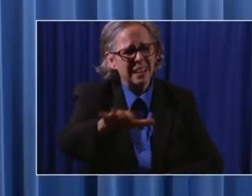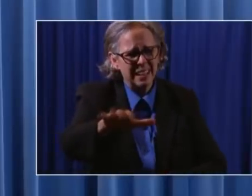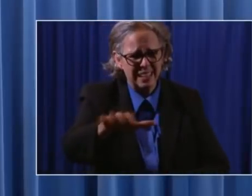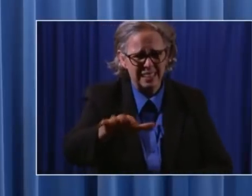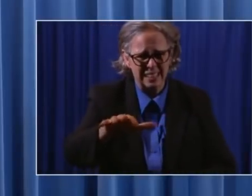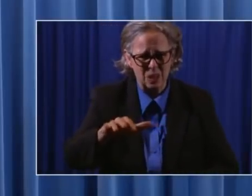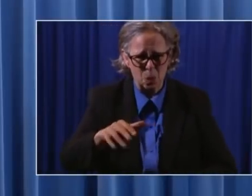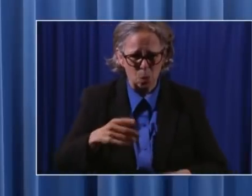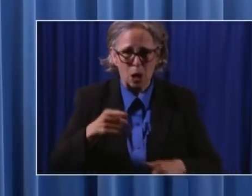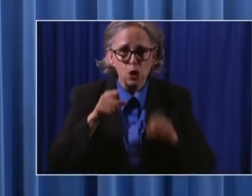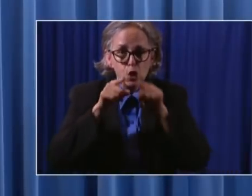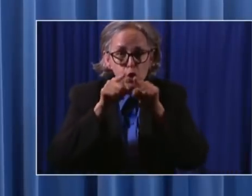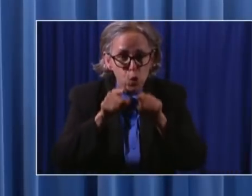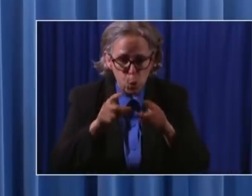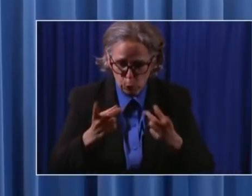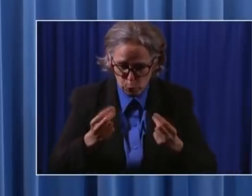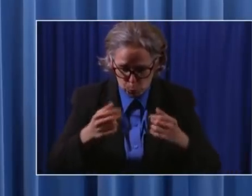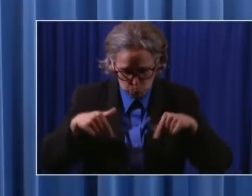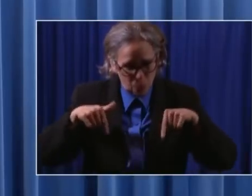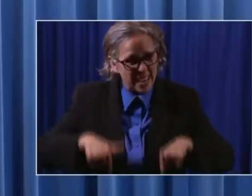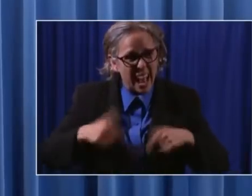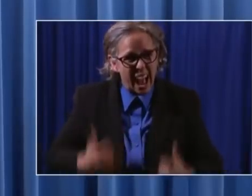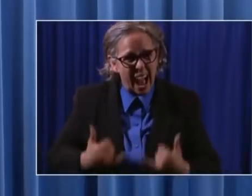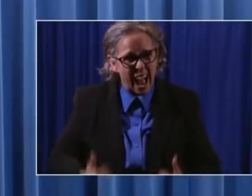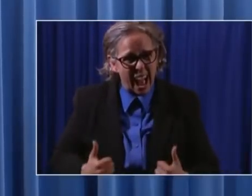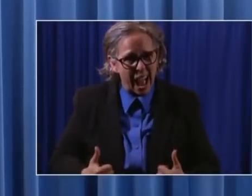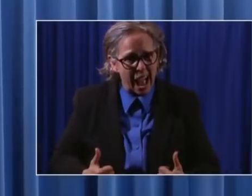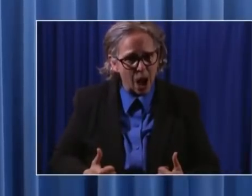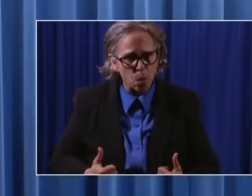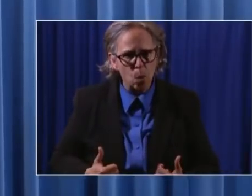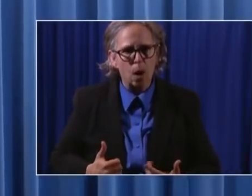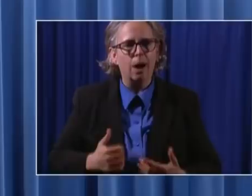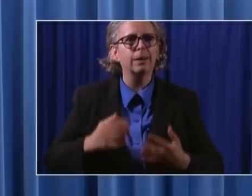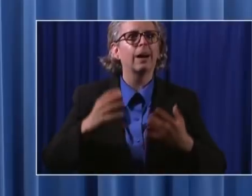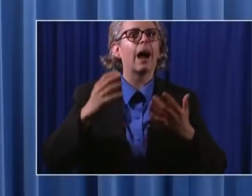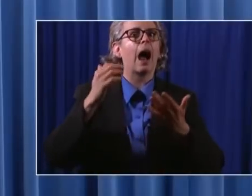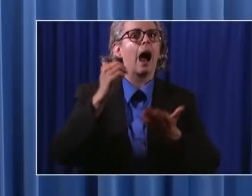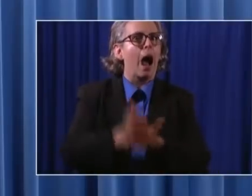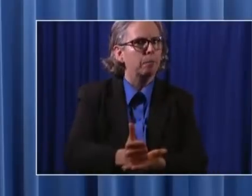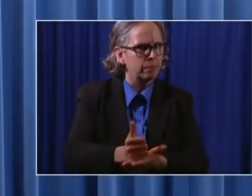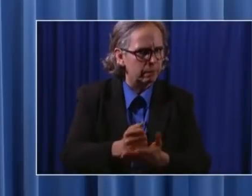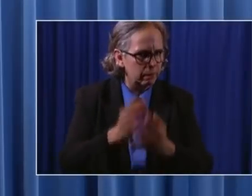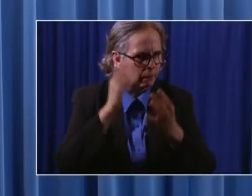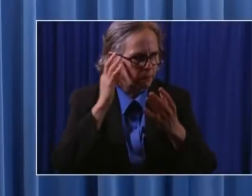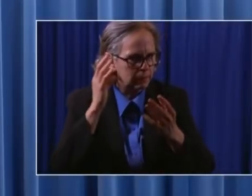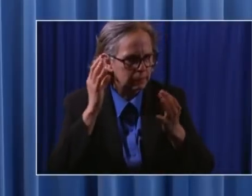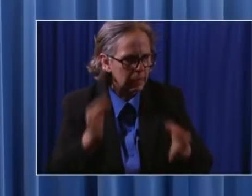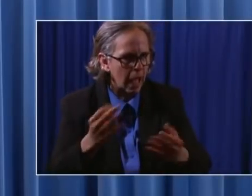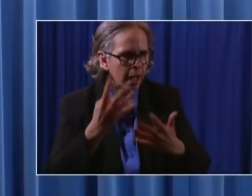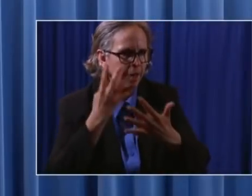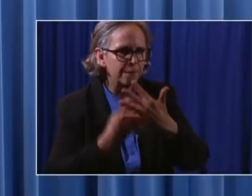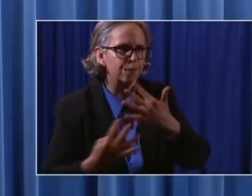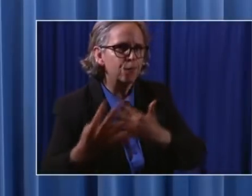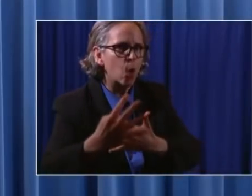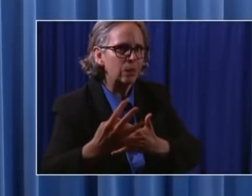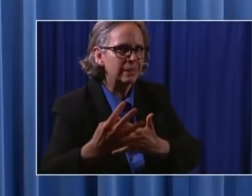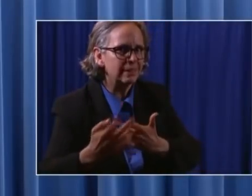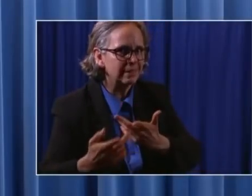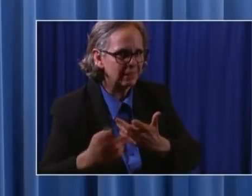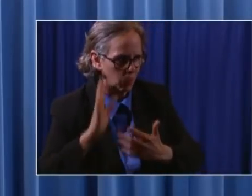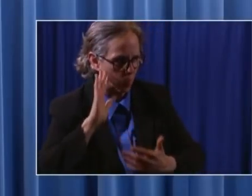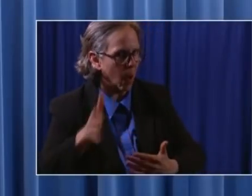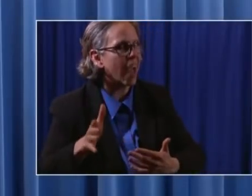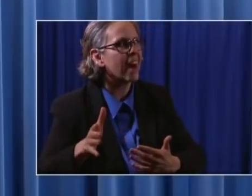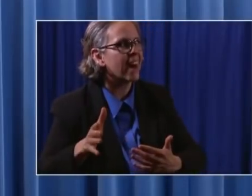the next day, is going to determine whether that occurs or whether that does not occur. And it's not going to take an order from Mike DeWine. People are